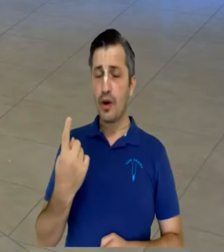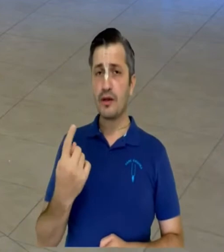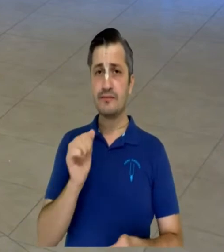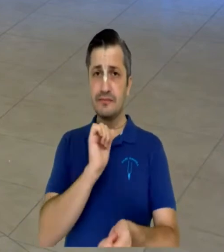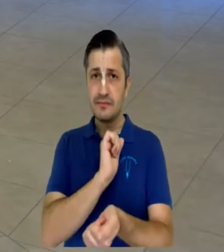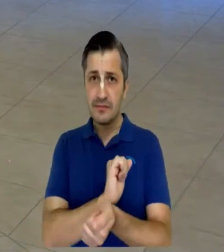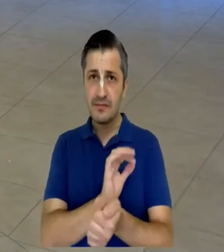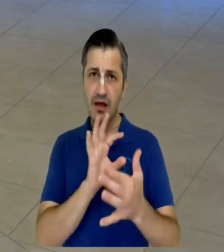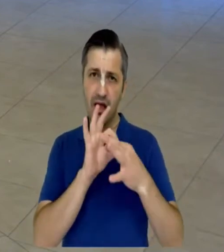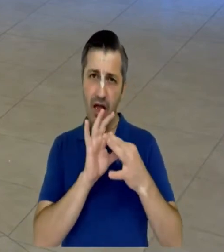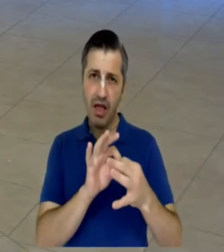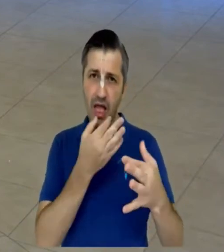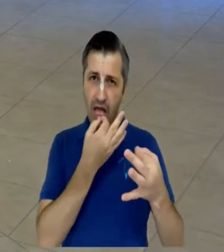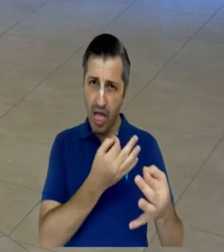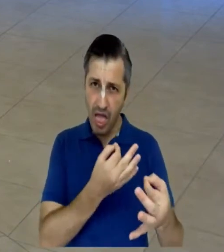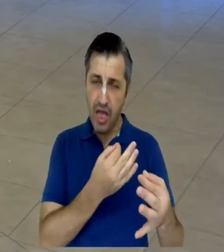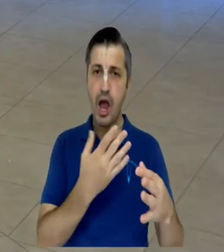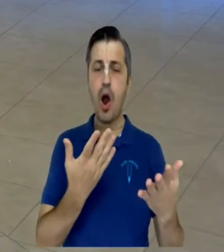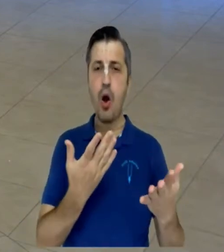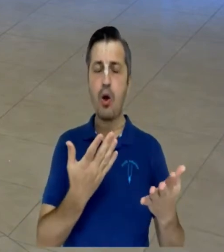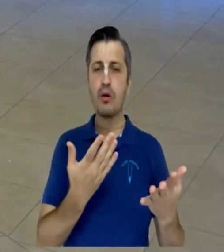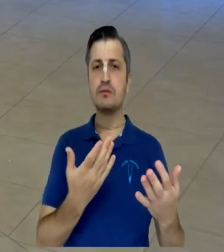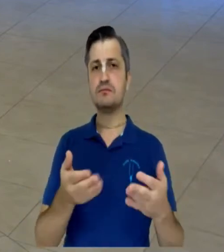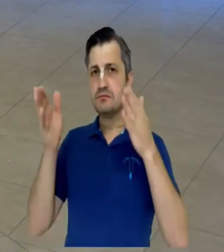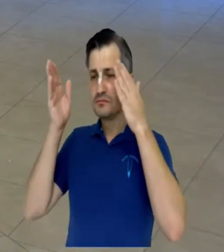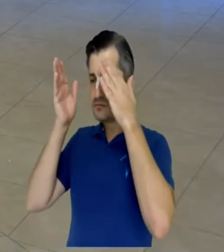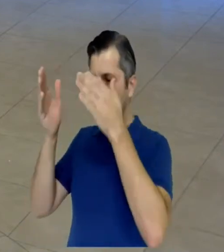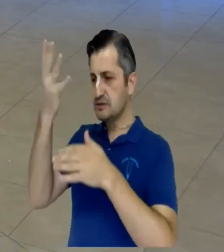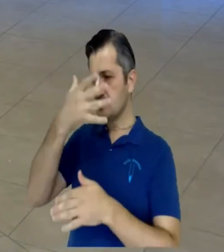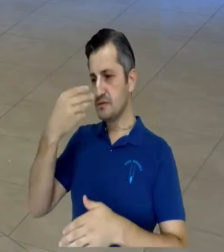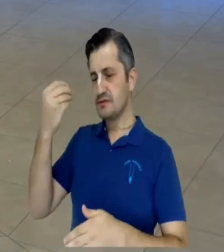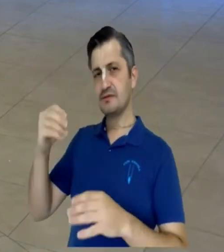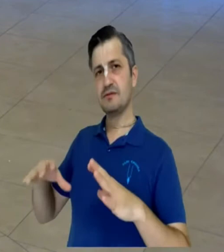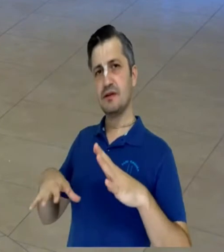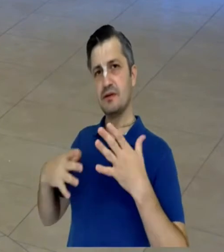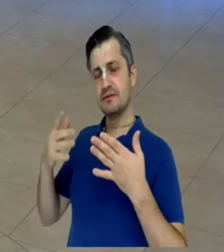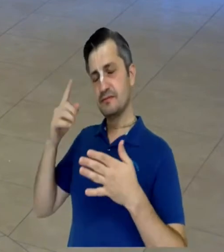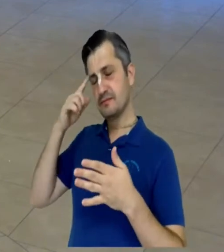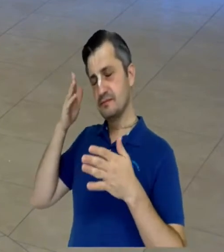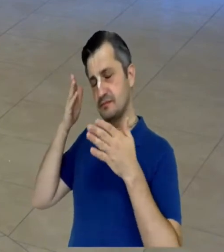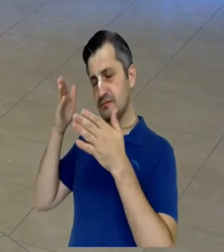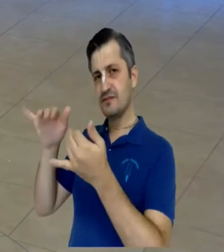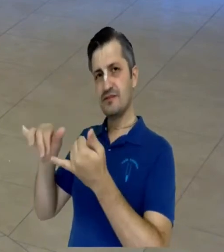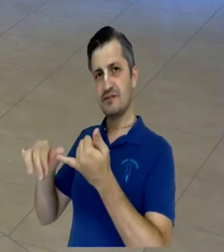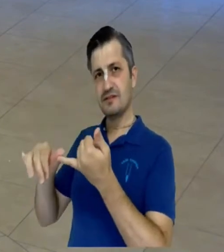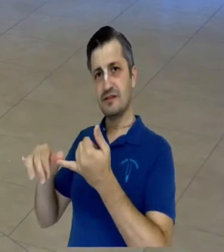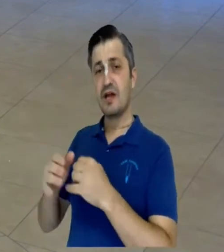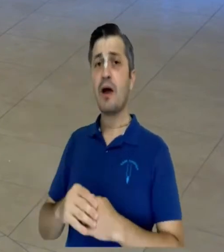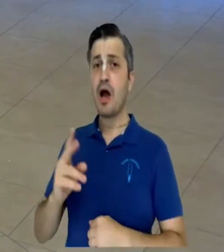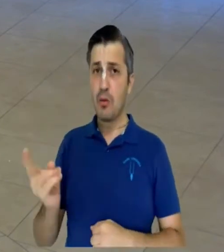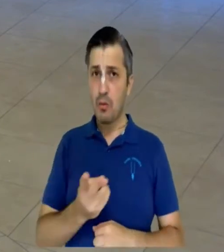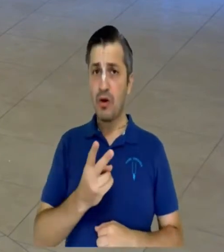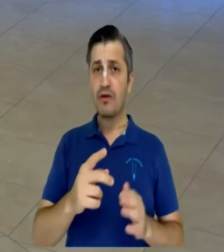entities who are in a liberated state, they're all eternal. So now we are these kshara,